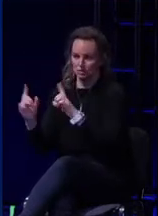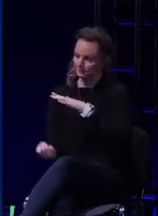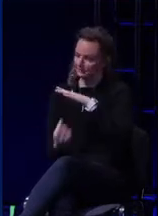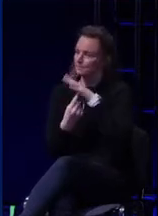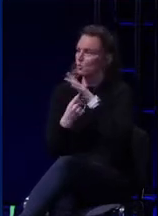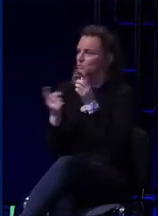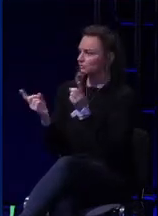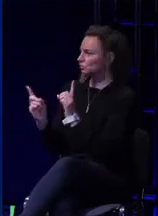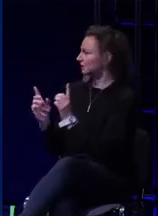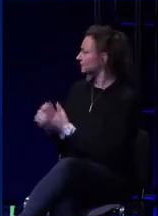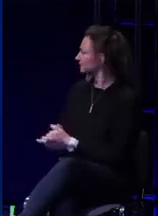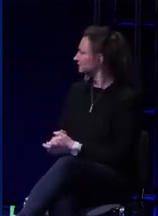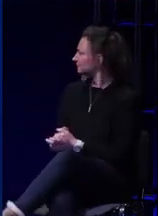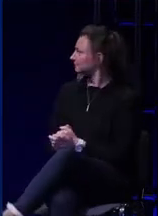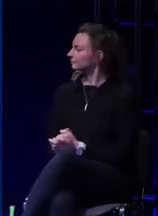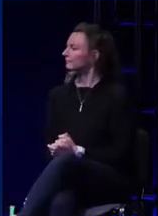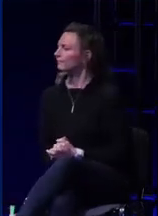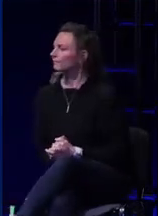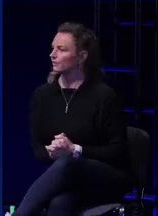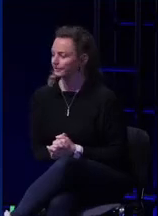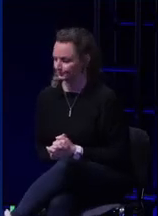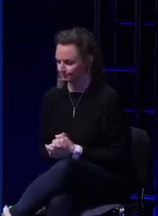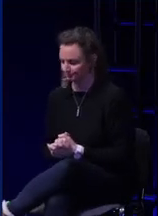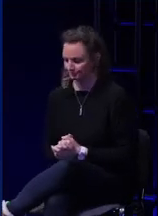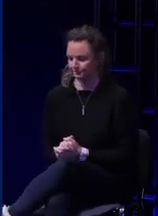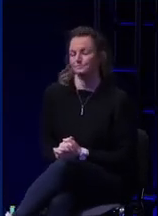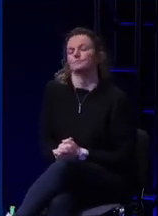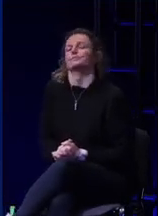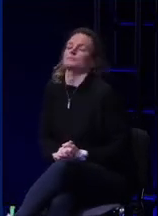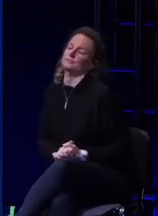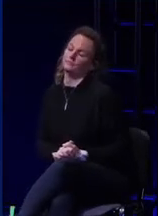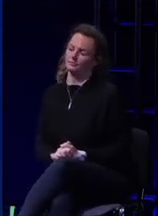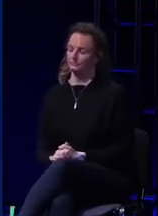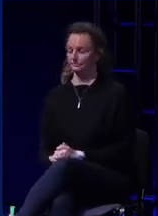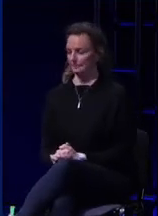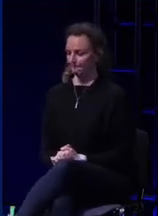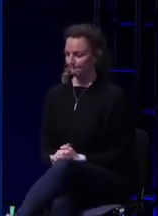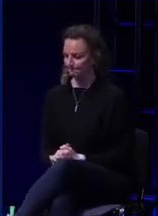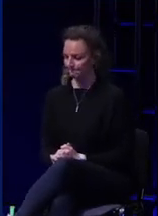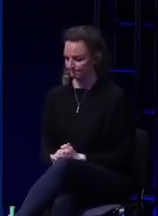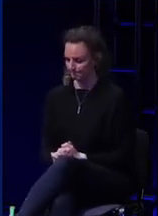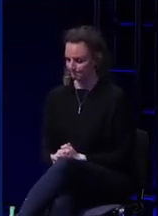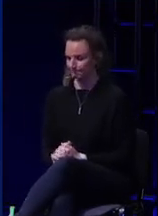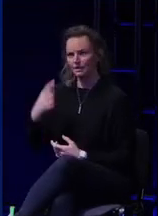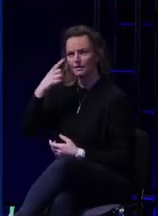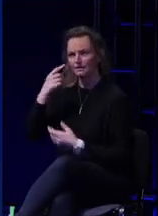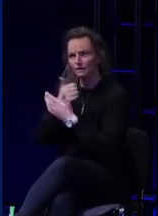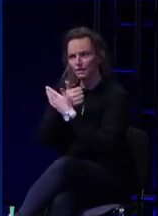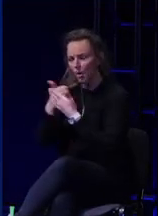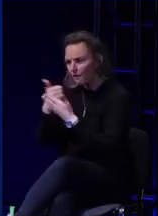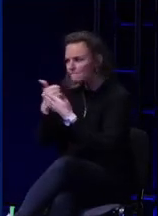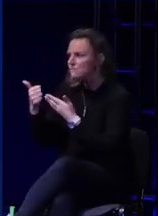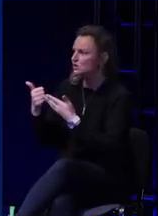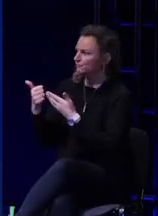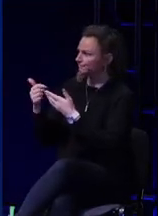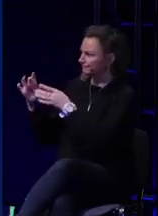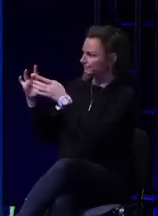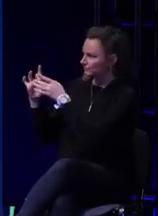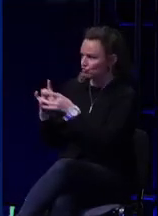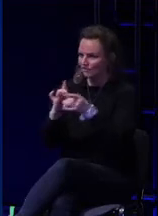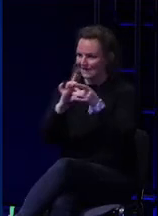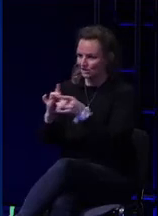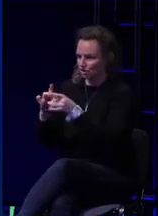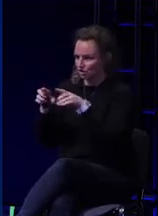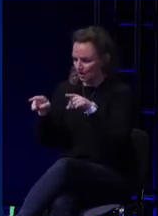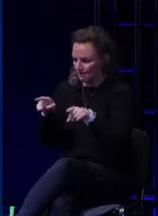I'll answer. Yeah. I think often I found the relationship,